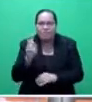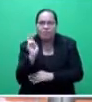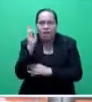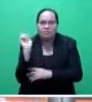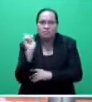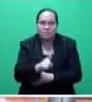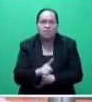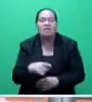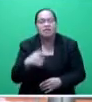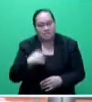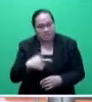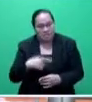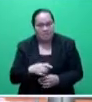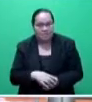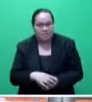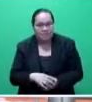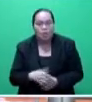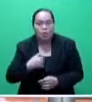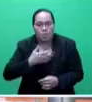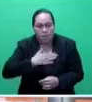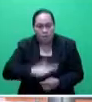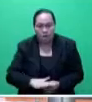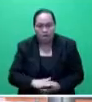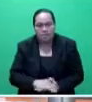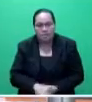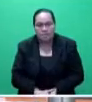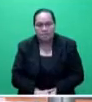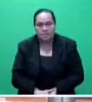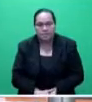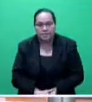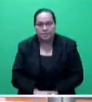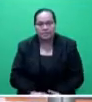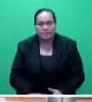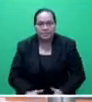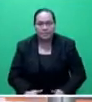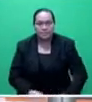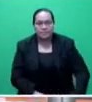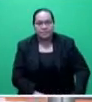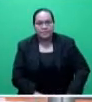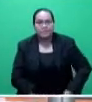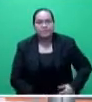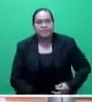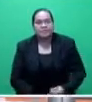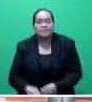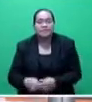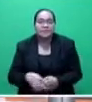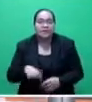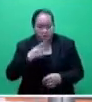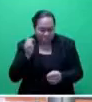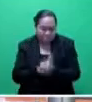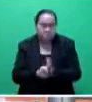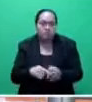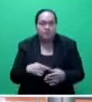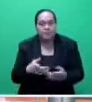that are sought, Mr. Speaker, sir. And of course, we'd like to carry this out at the soonest, Mr. Speaker, sir. Mr.